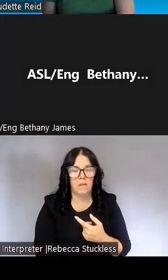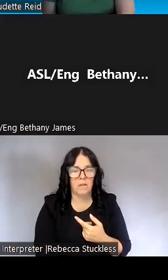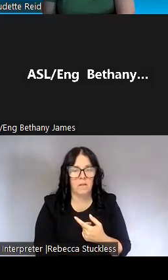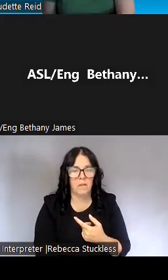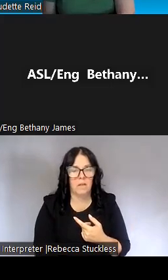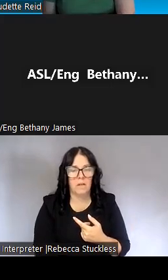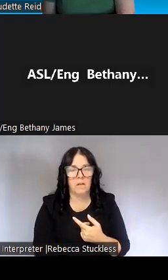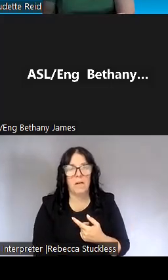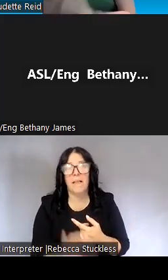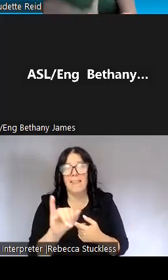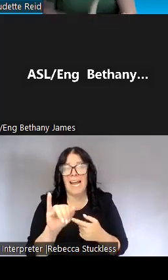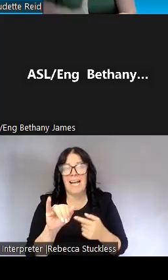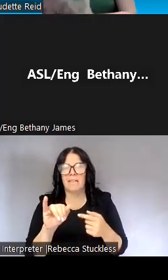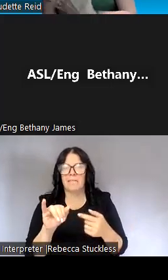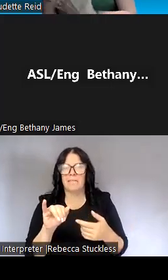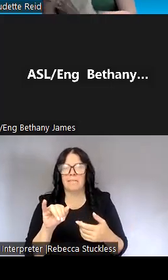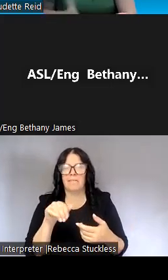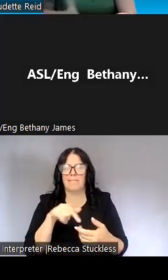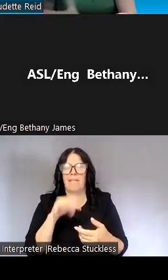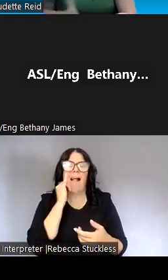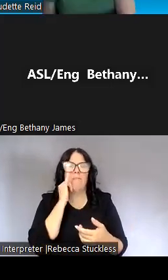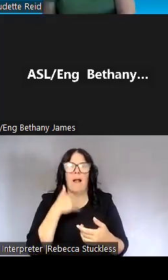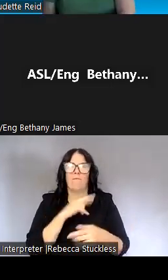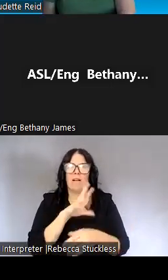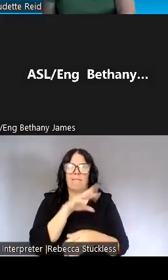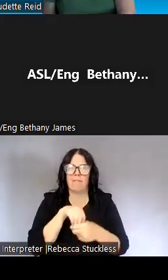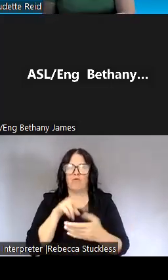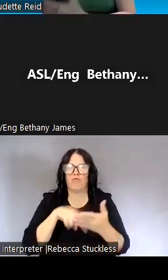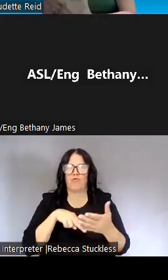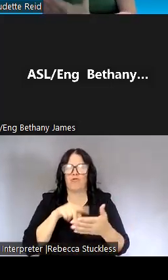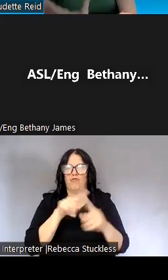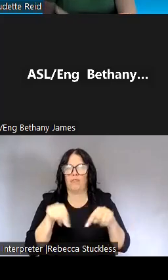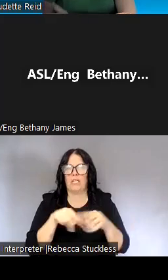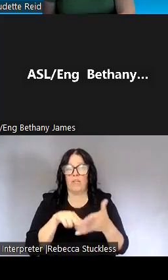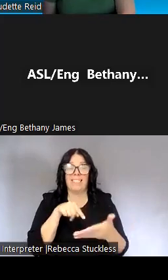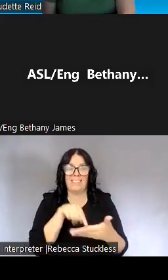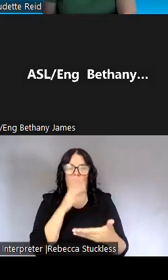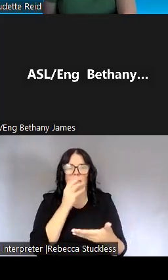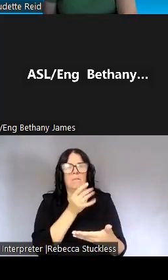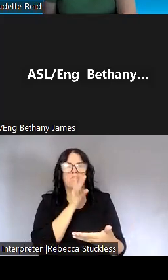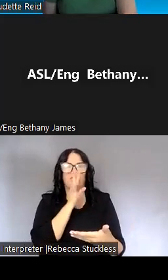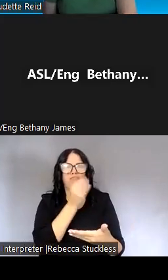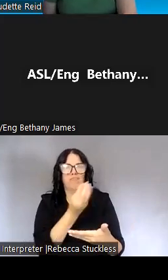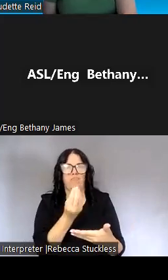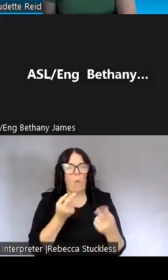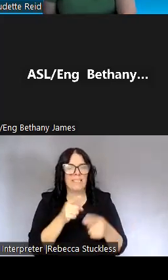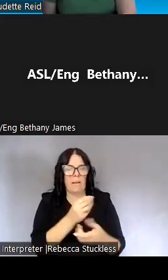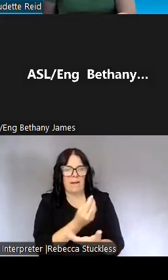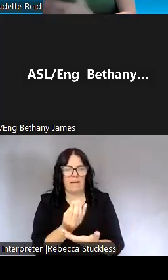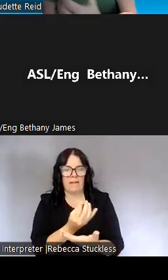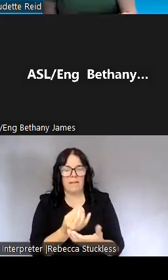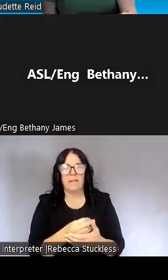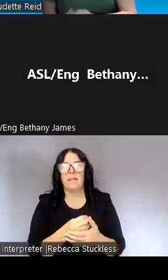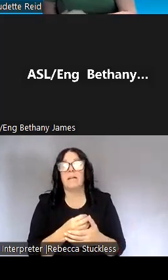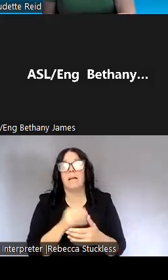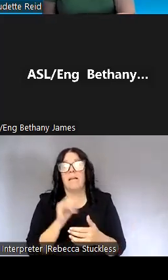reader, and it tells you exactly what is going on your device. These auditory descriptions of elements help you